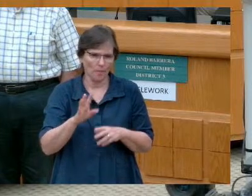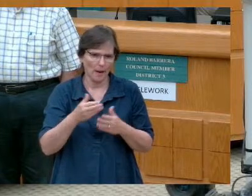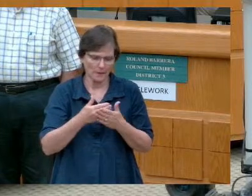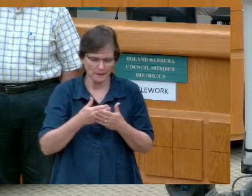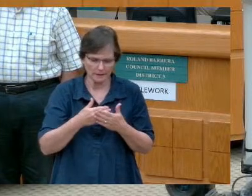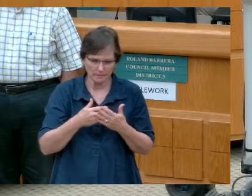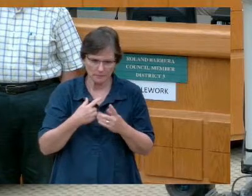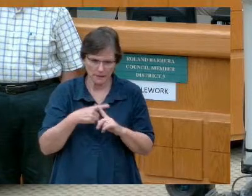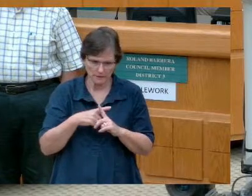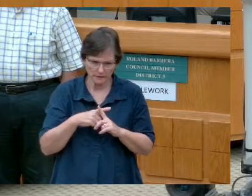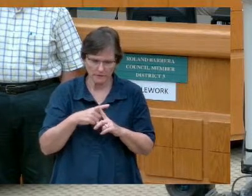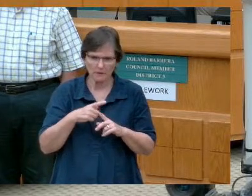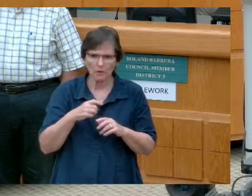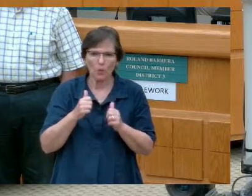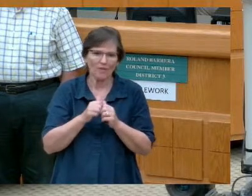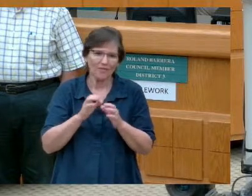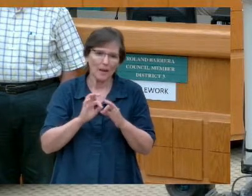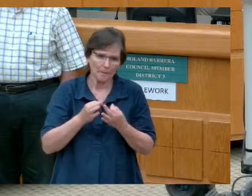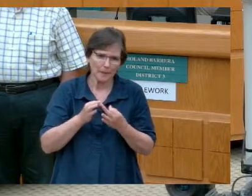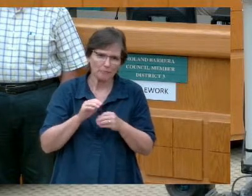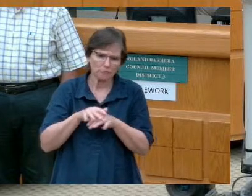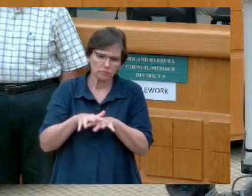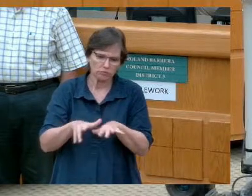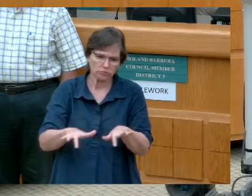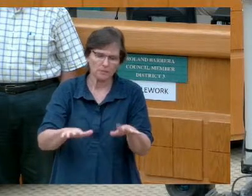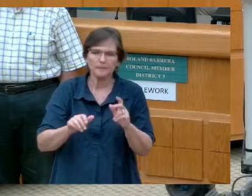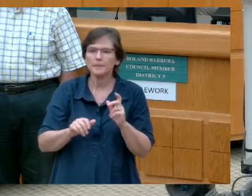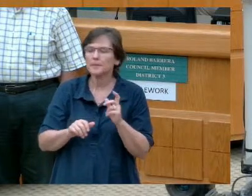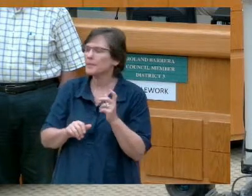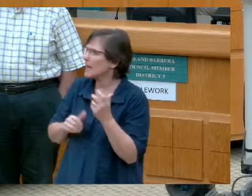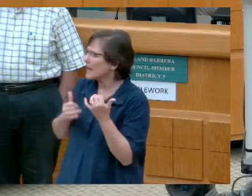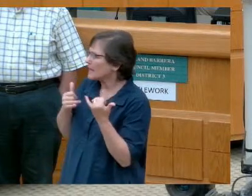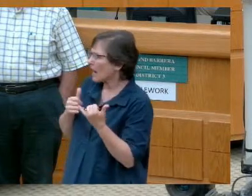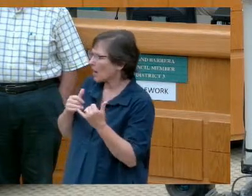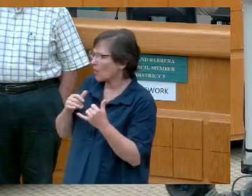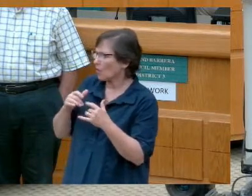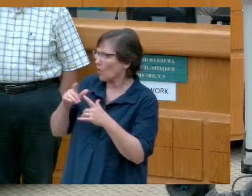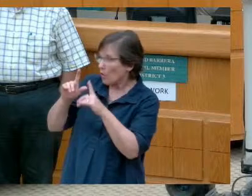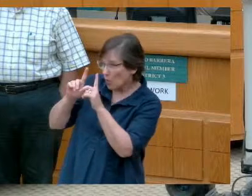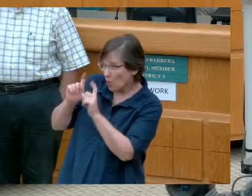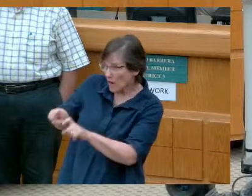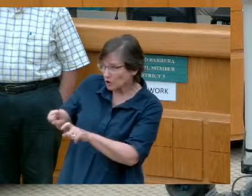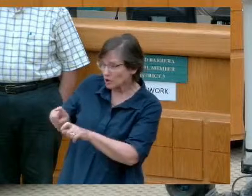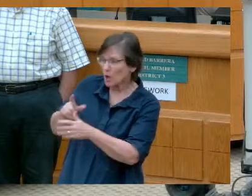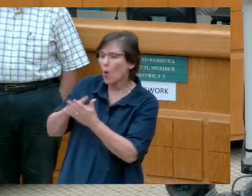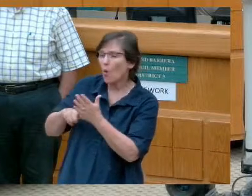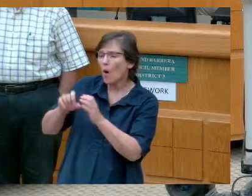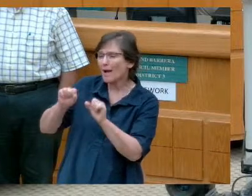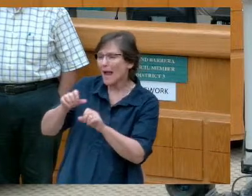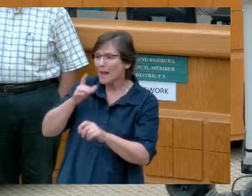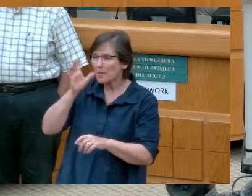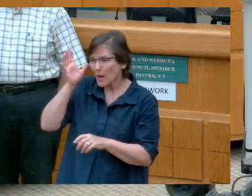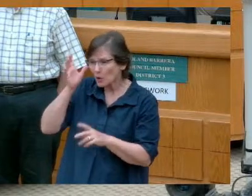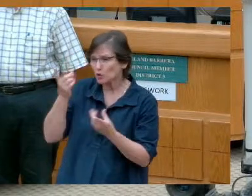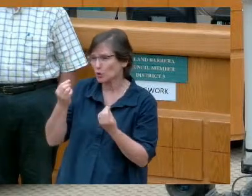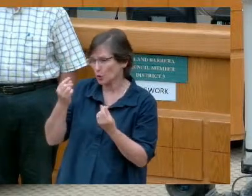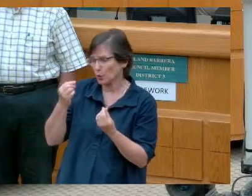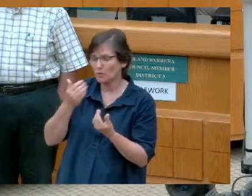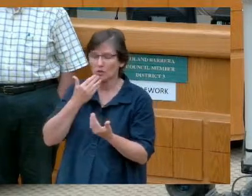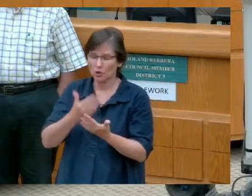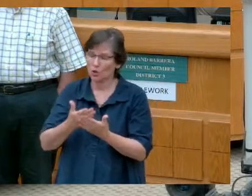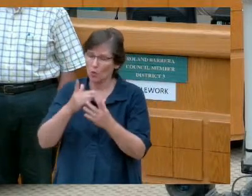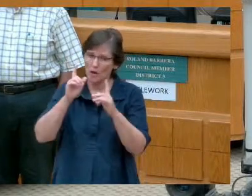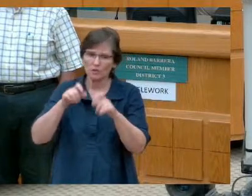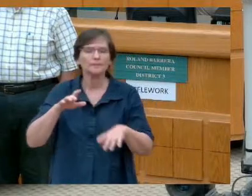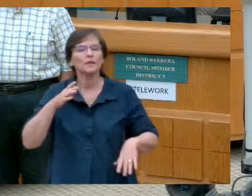word out. What other things can parents do you've already explained that, but. Yes, so some of the things that parents can do, and that's a great question,